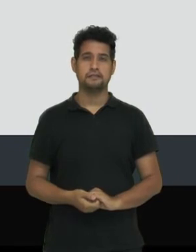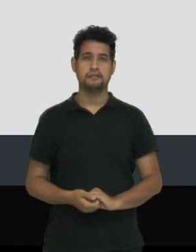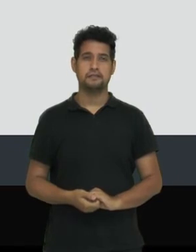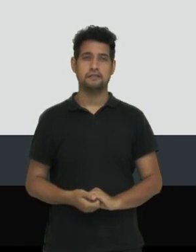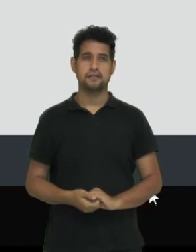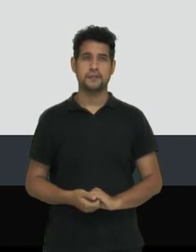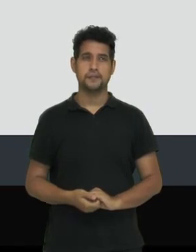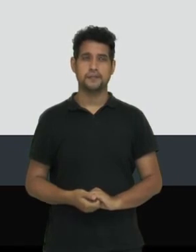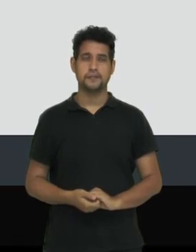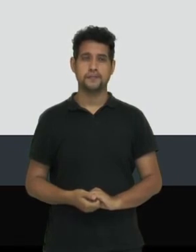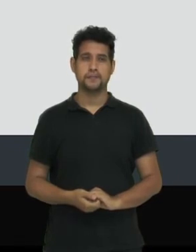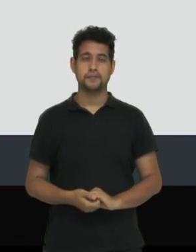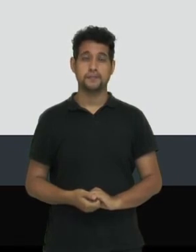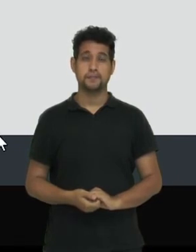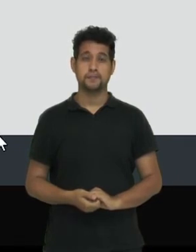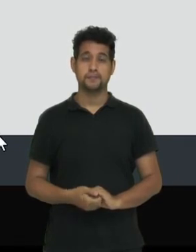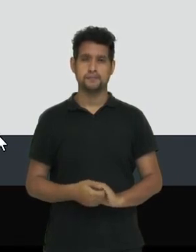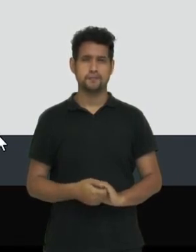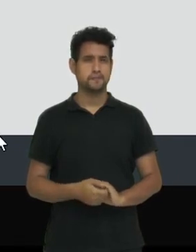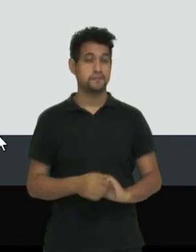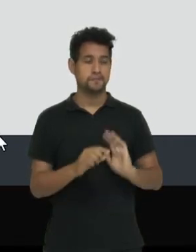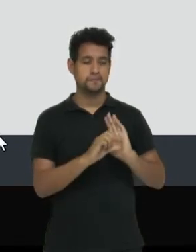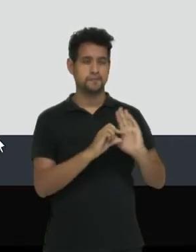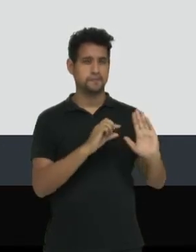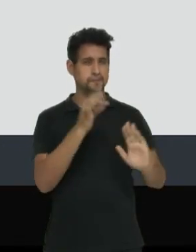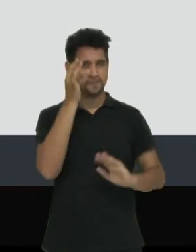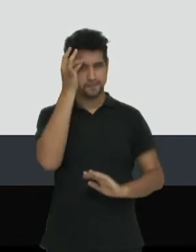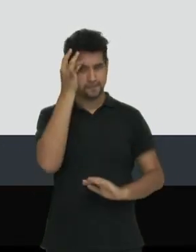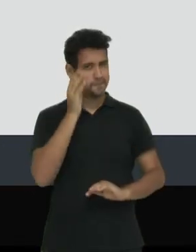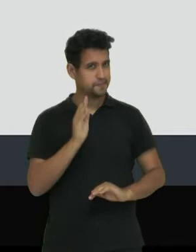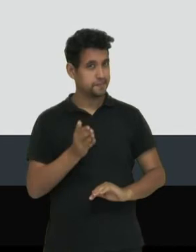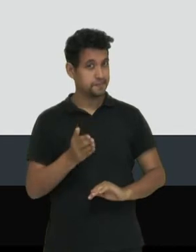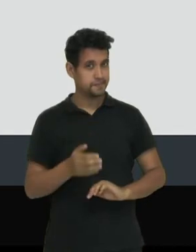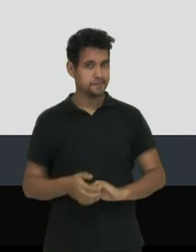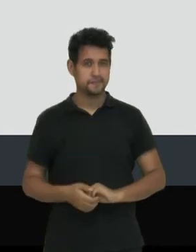Going to the theater. Going to the theater.